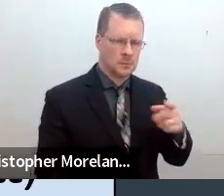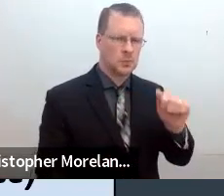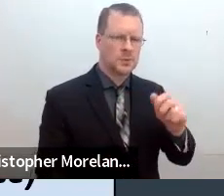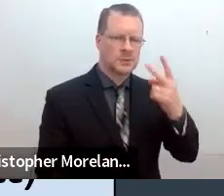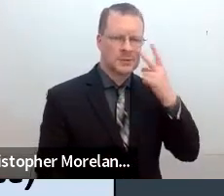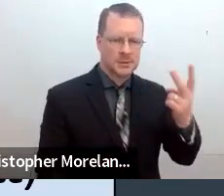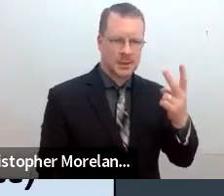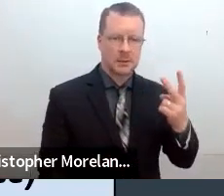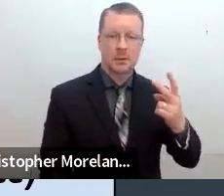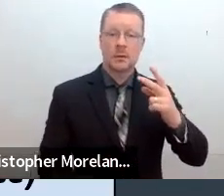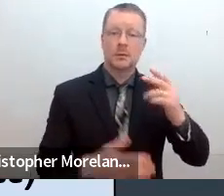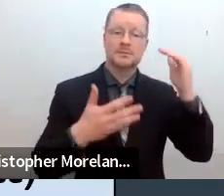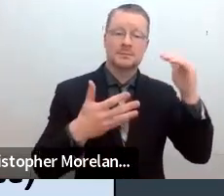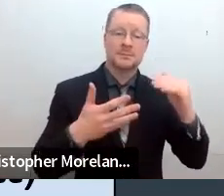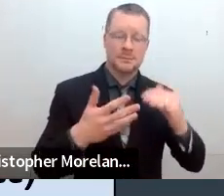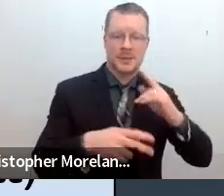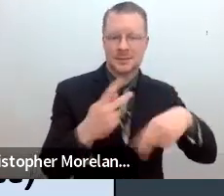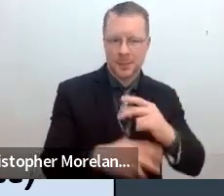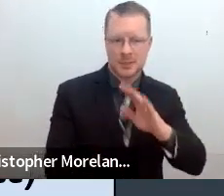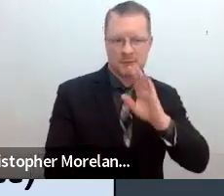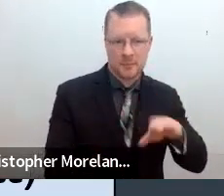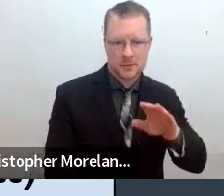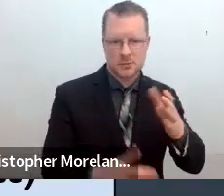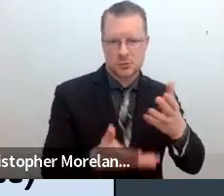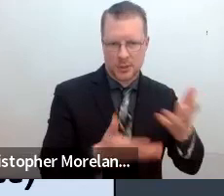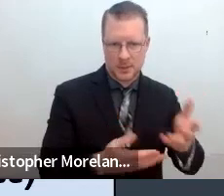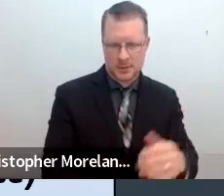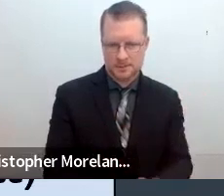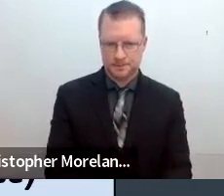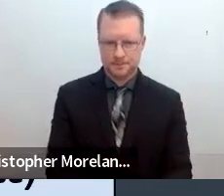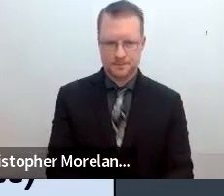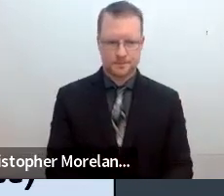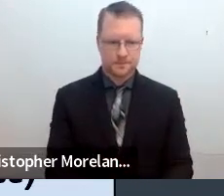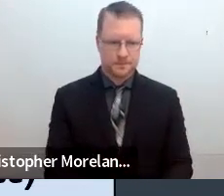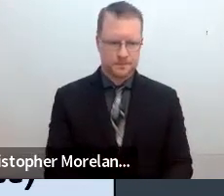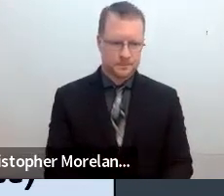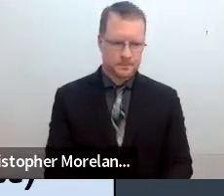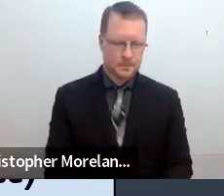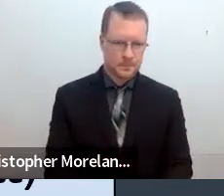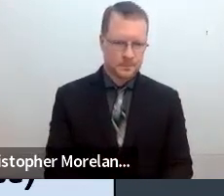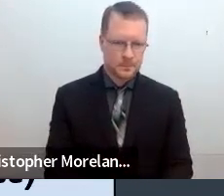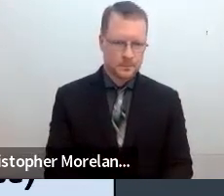On the left in the white, you can see the various types of mistreatment.